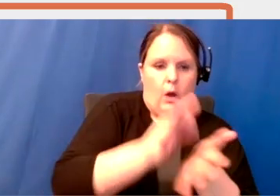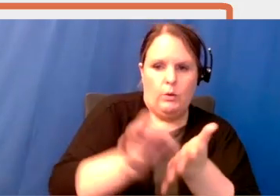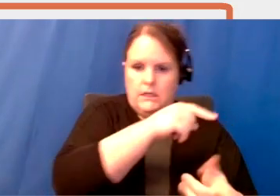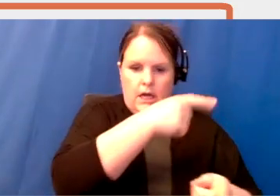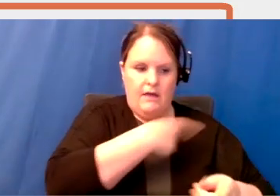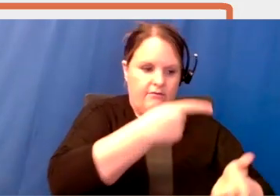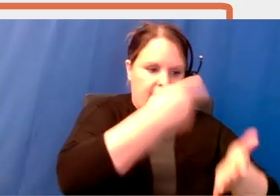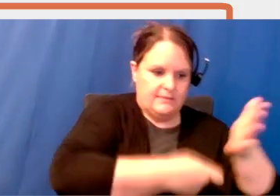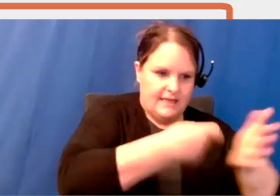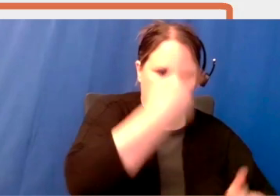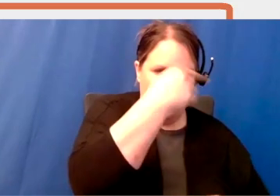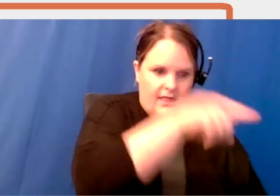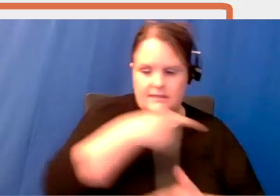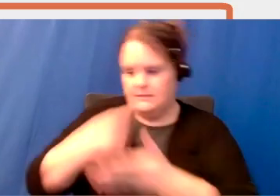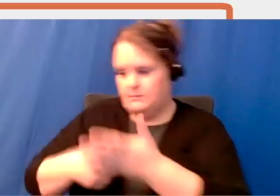process.